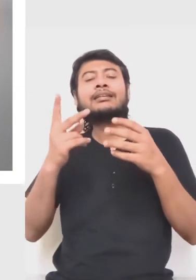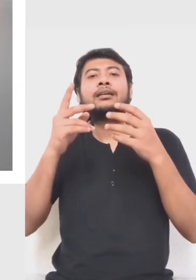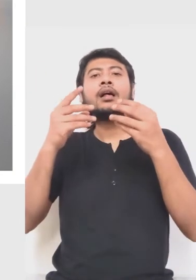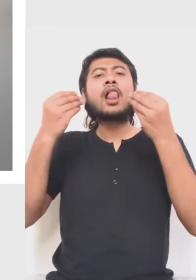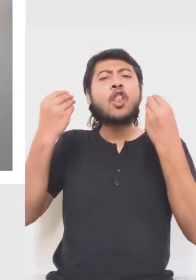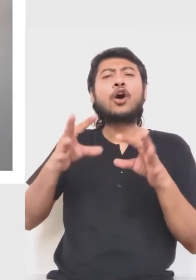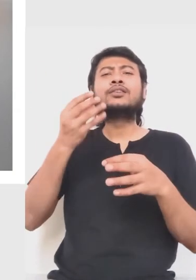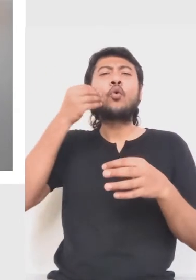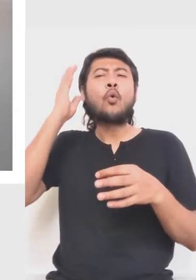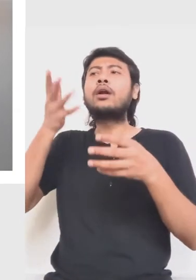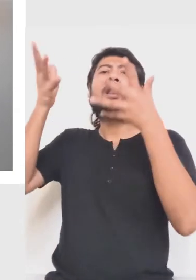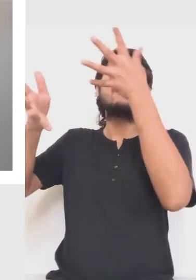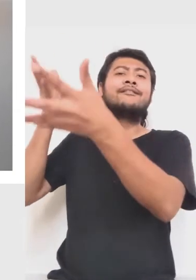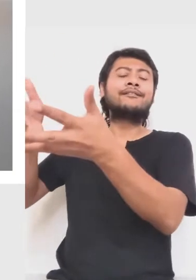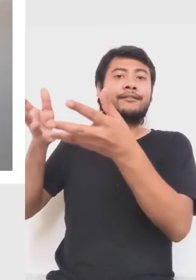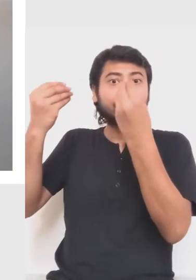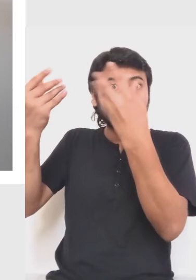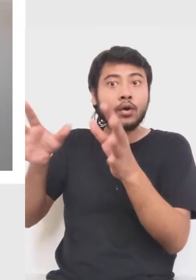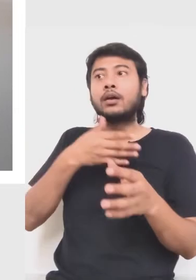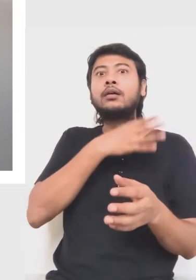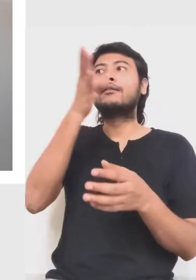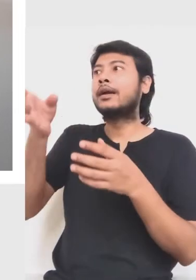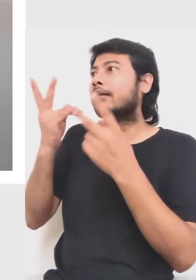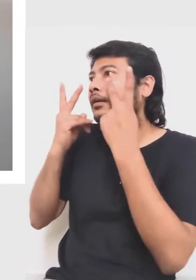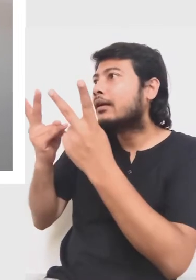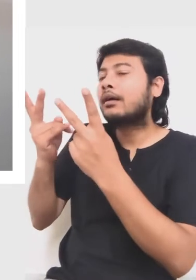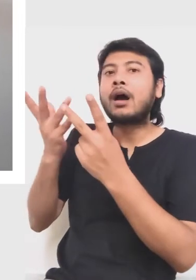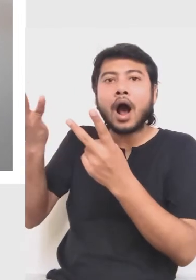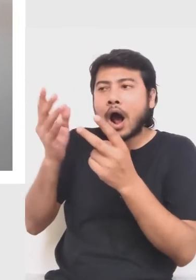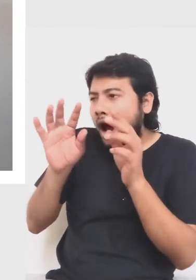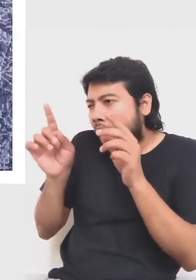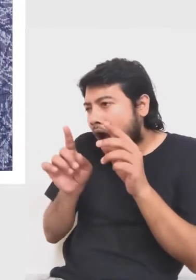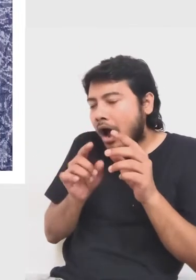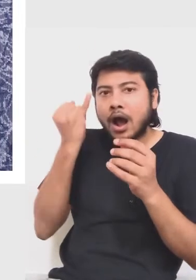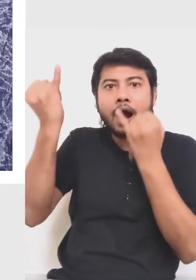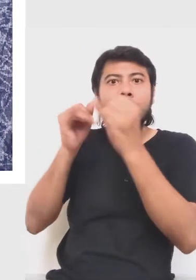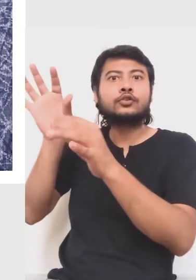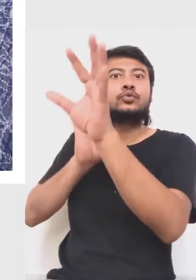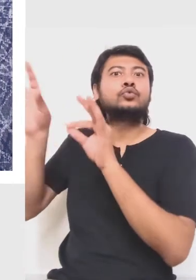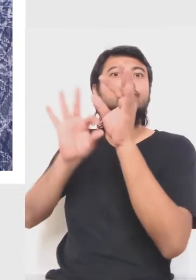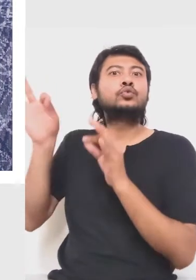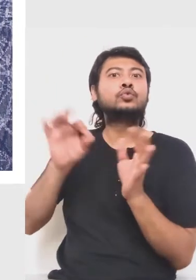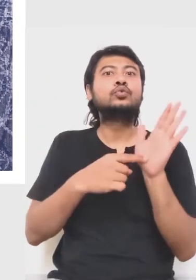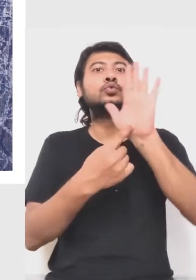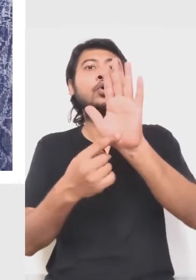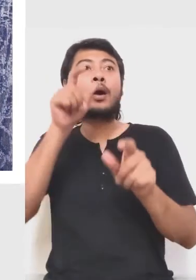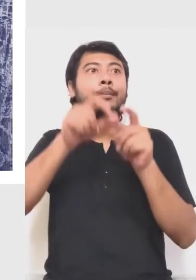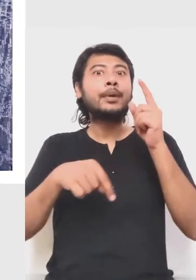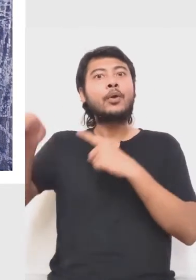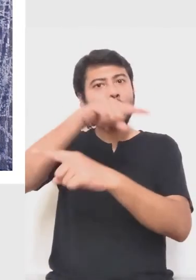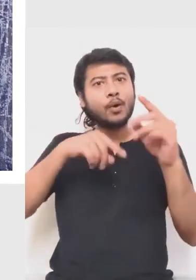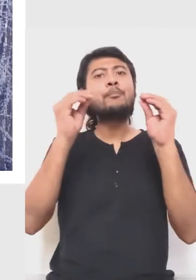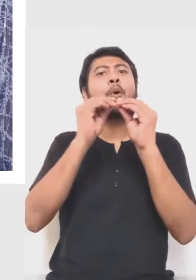sculptures. Traces of the city are thus visualized through raw material and also through Nai's use of